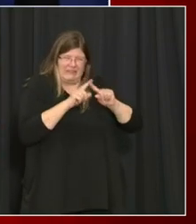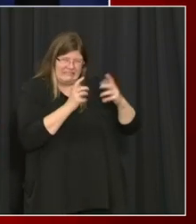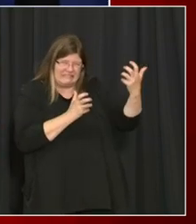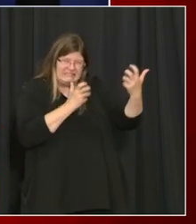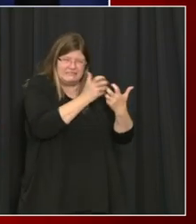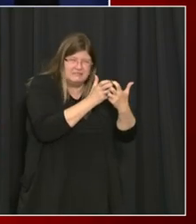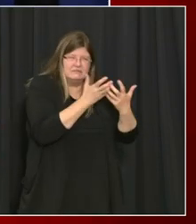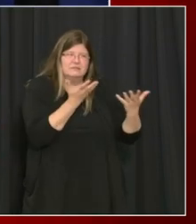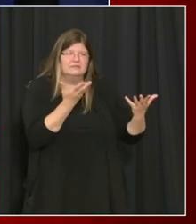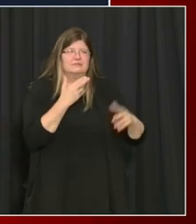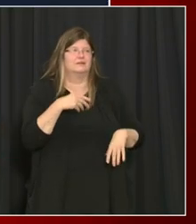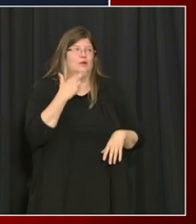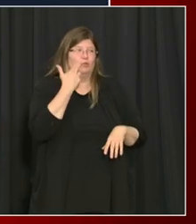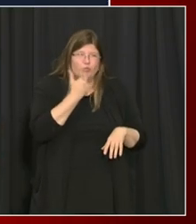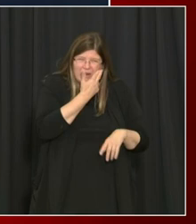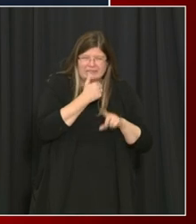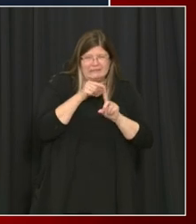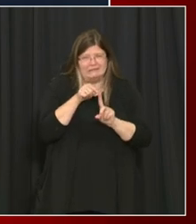you. Okay.